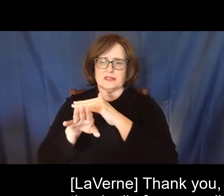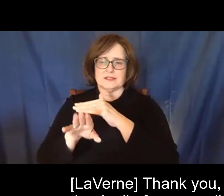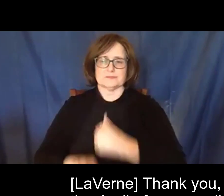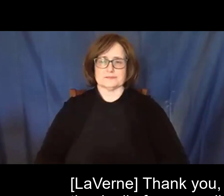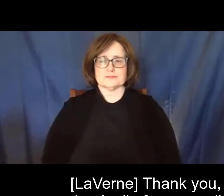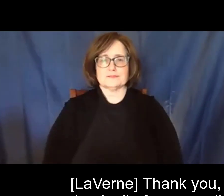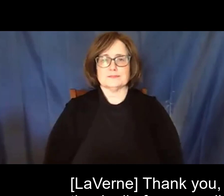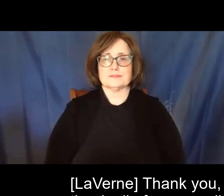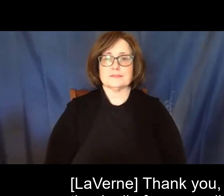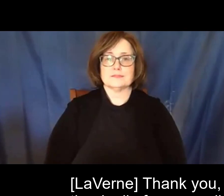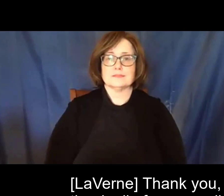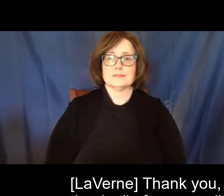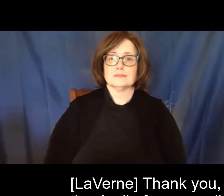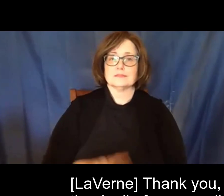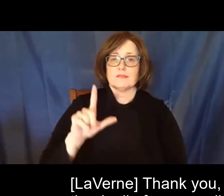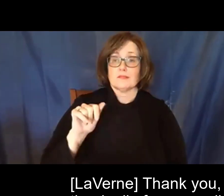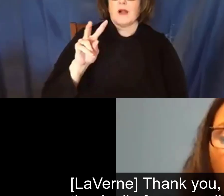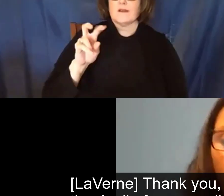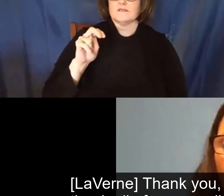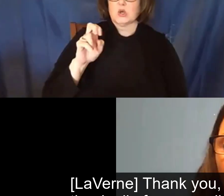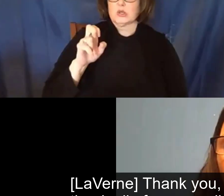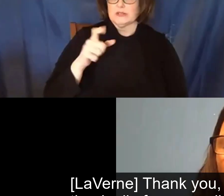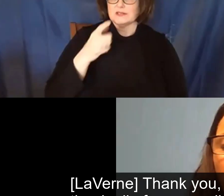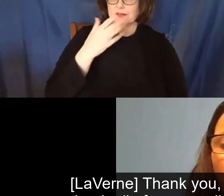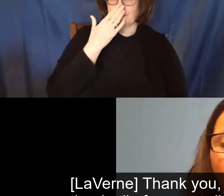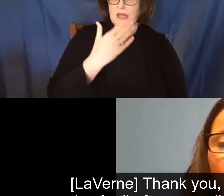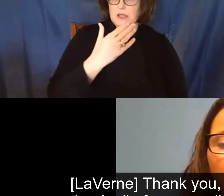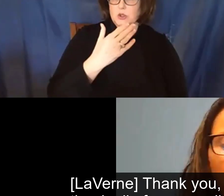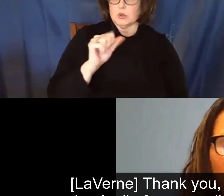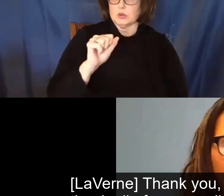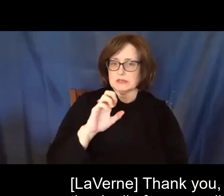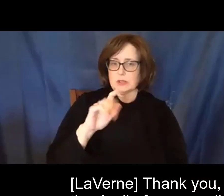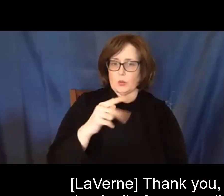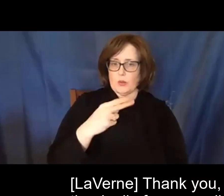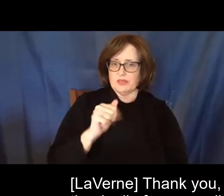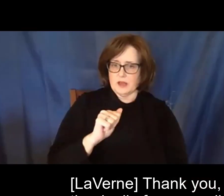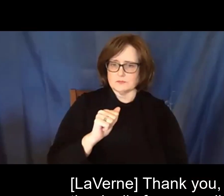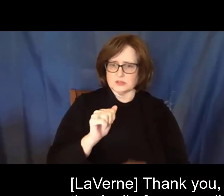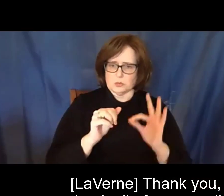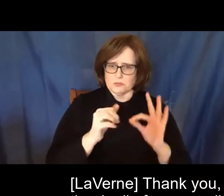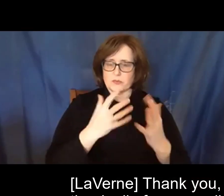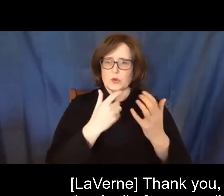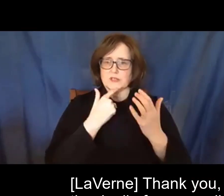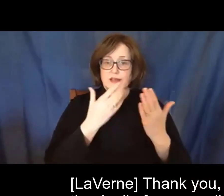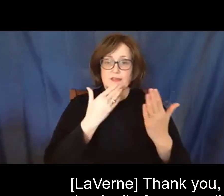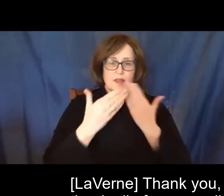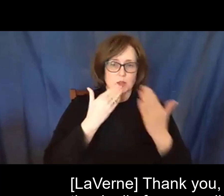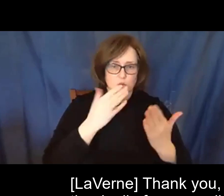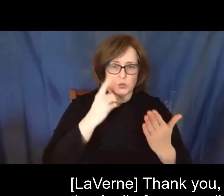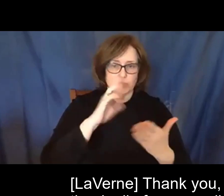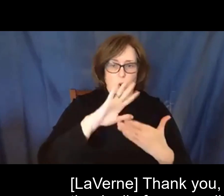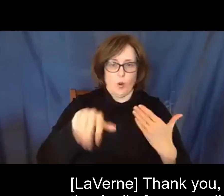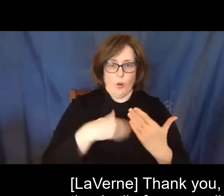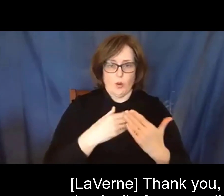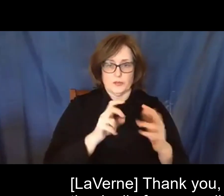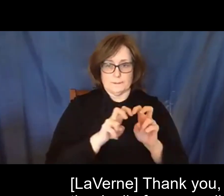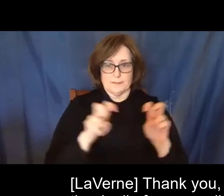Thank you, Seretha. Now, again, I want to thank all of our panelists for joining in this fantastic.